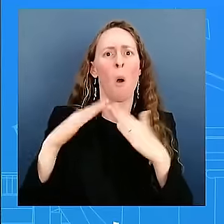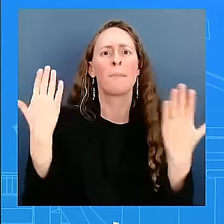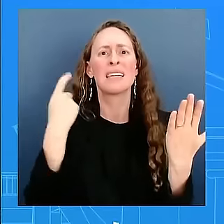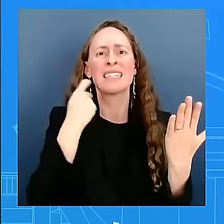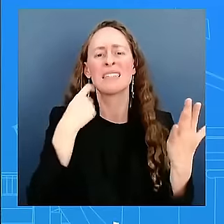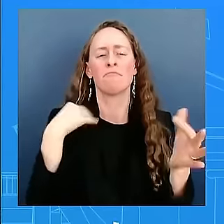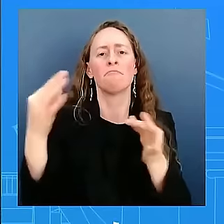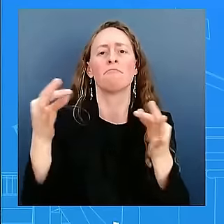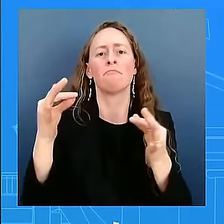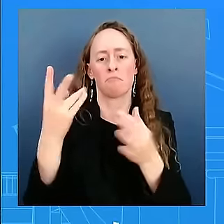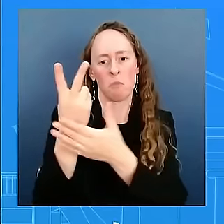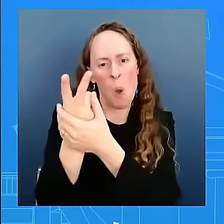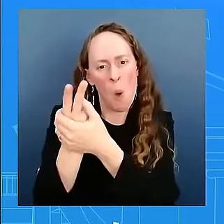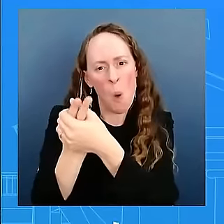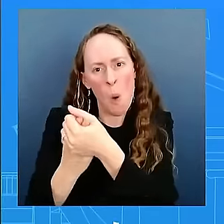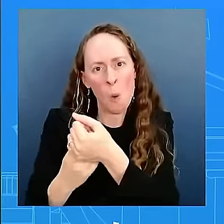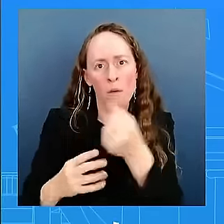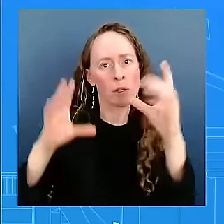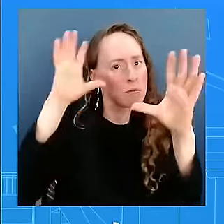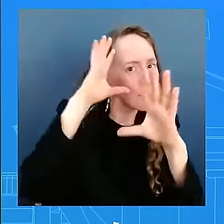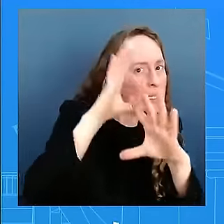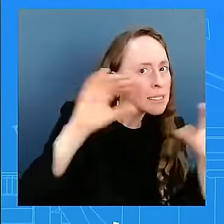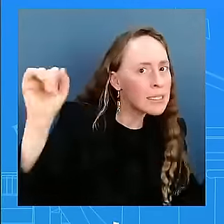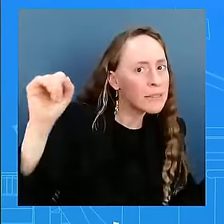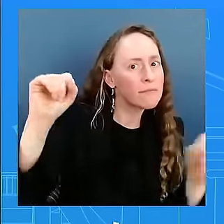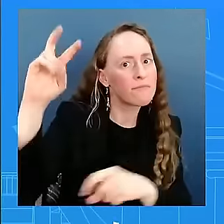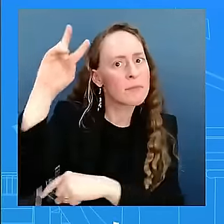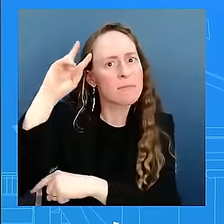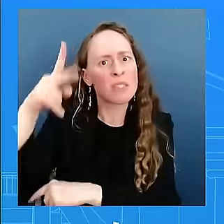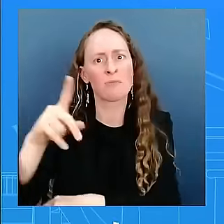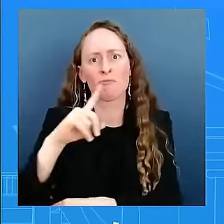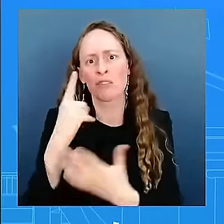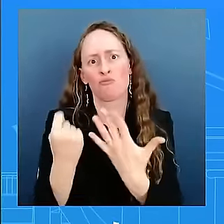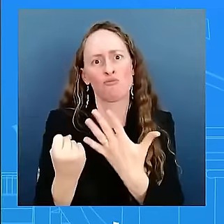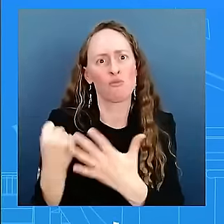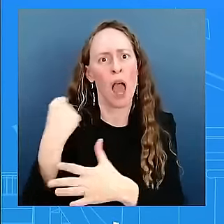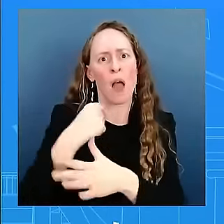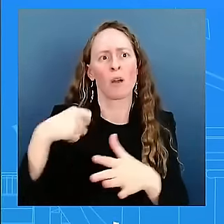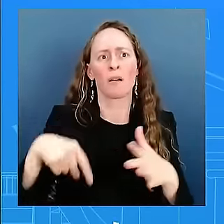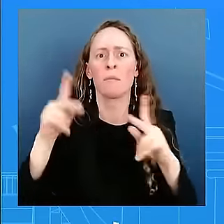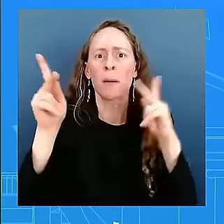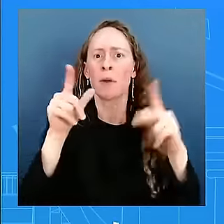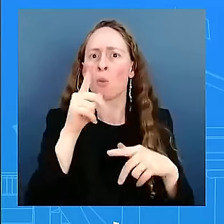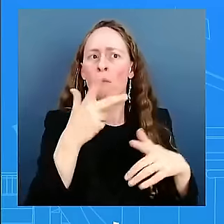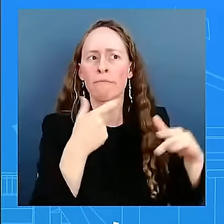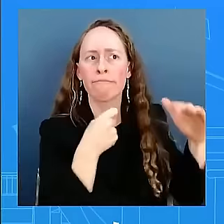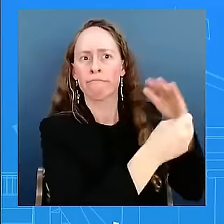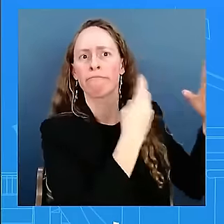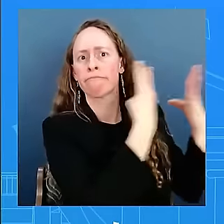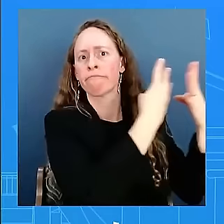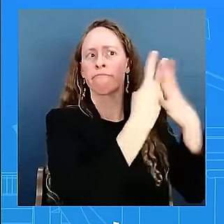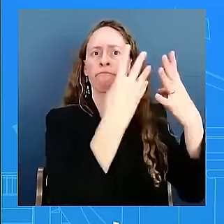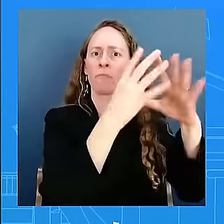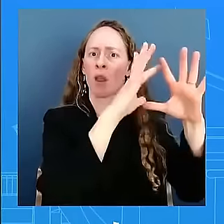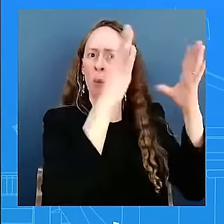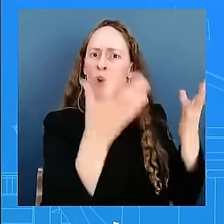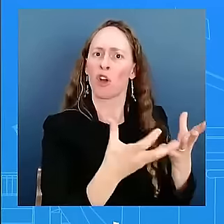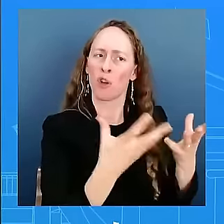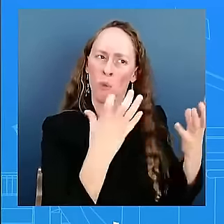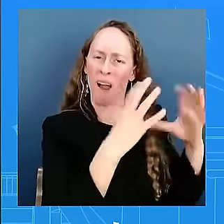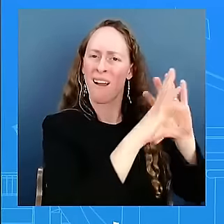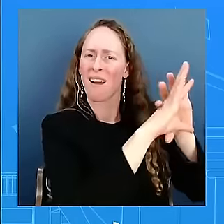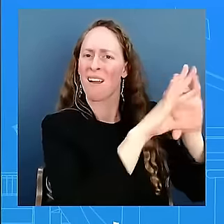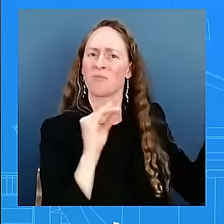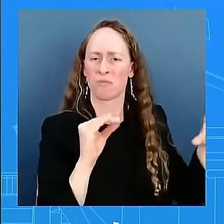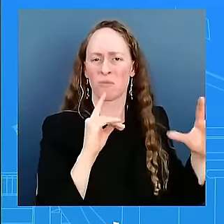detained Americans American hostages an absolute priority. And in this particular case,